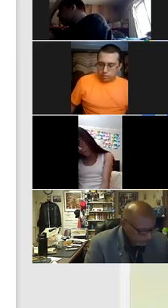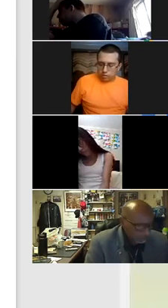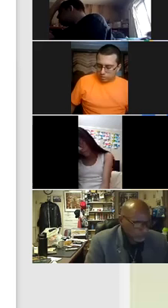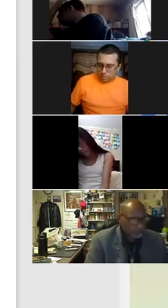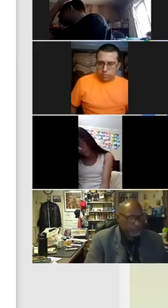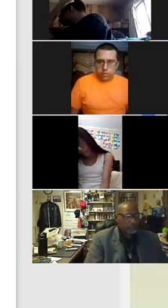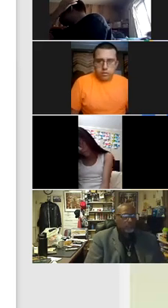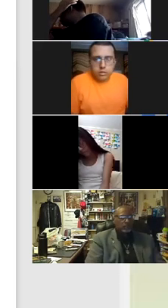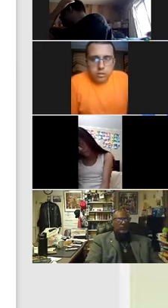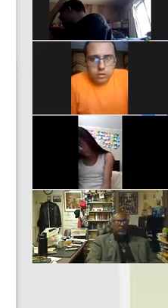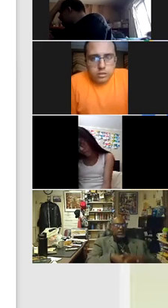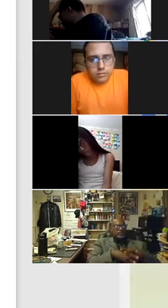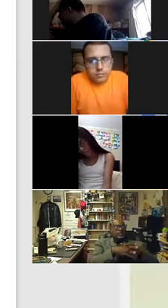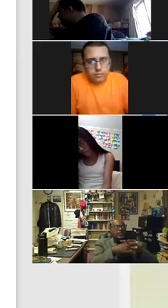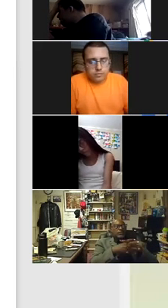In other words,